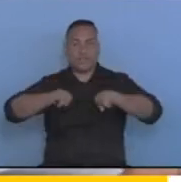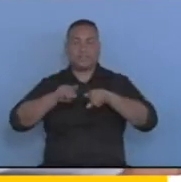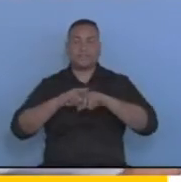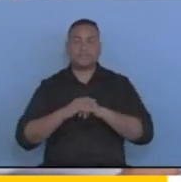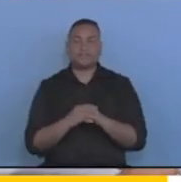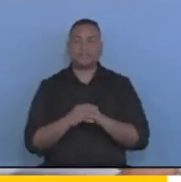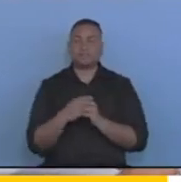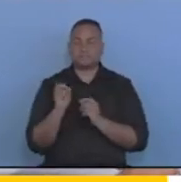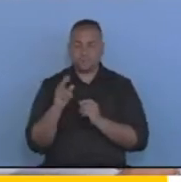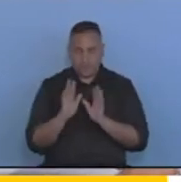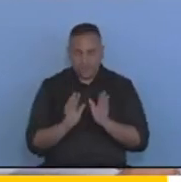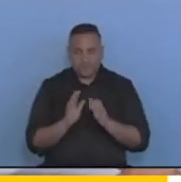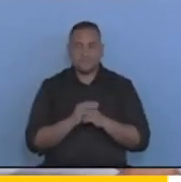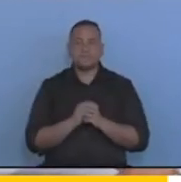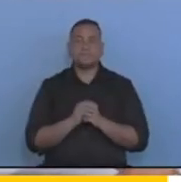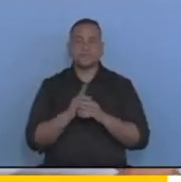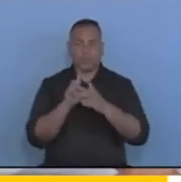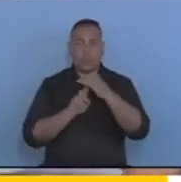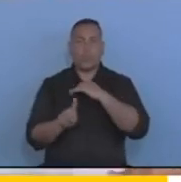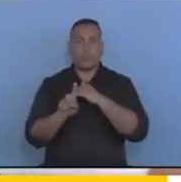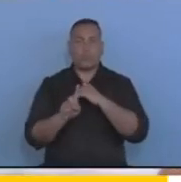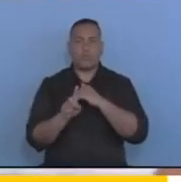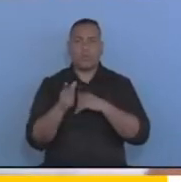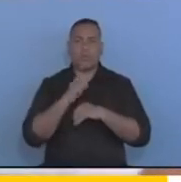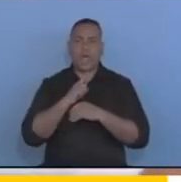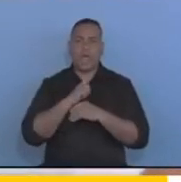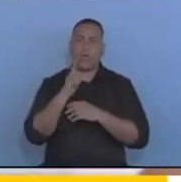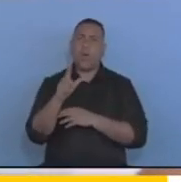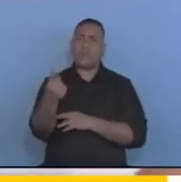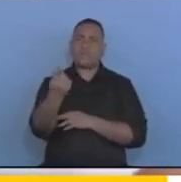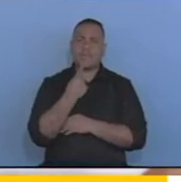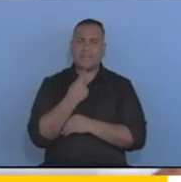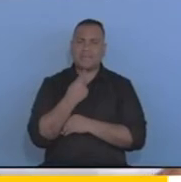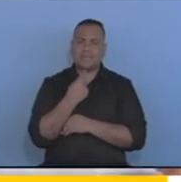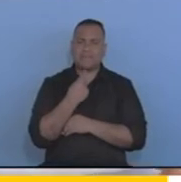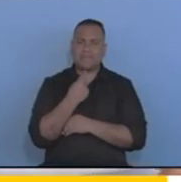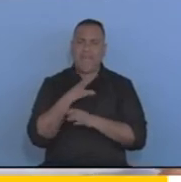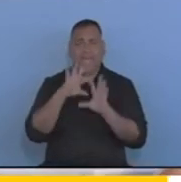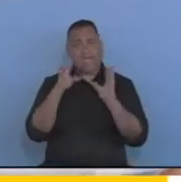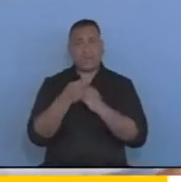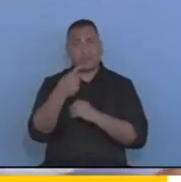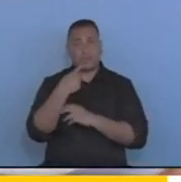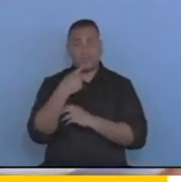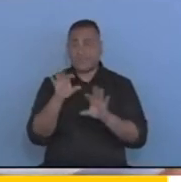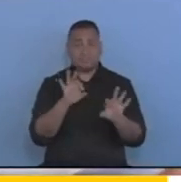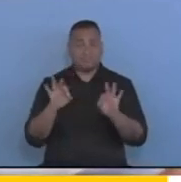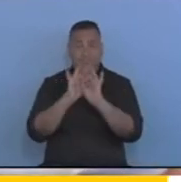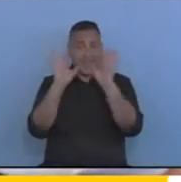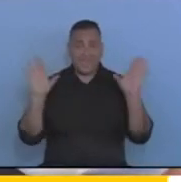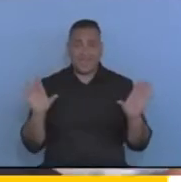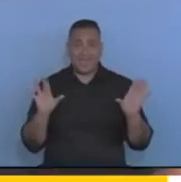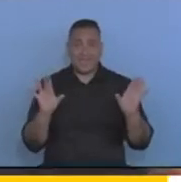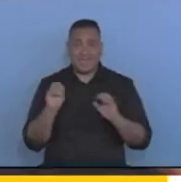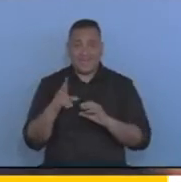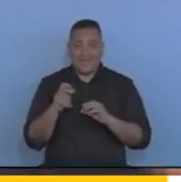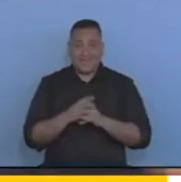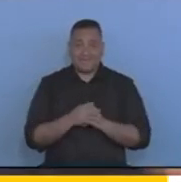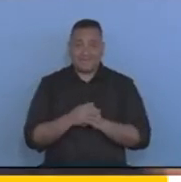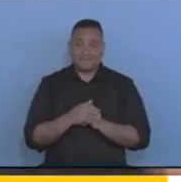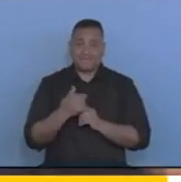I'm going to go. Why must they come? Clearly, everything you've said is brilliant. What else is there that we could say? Well, I will